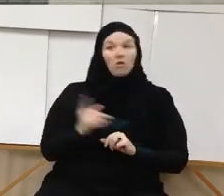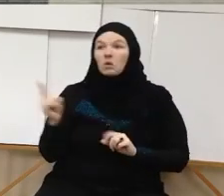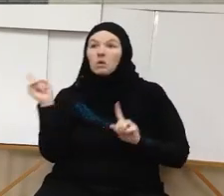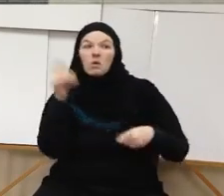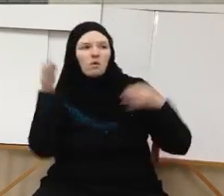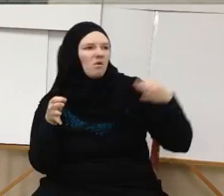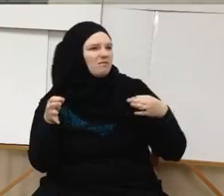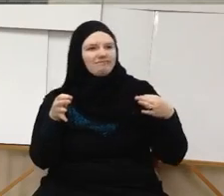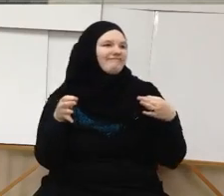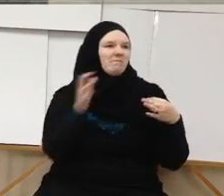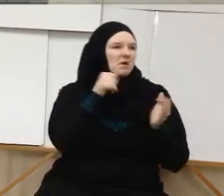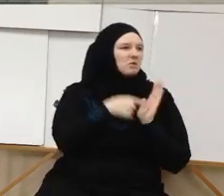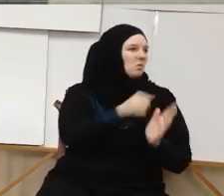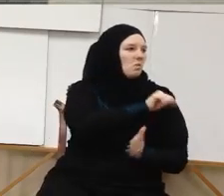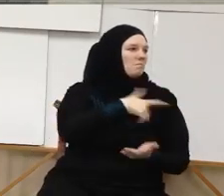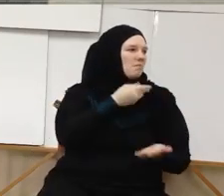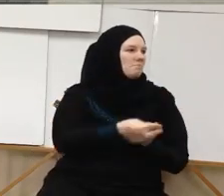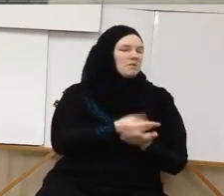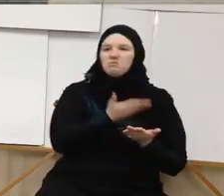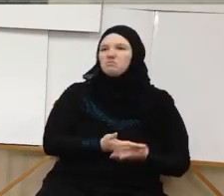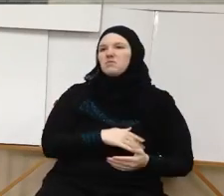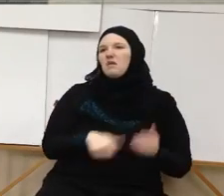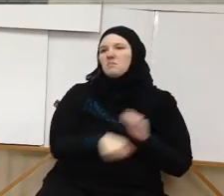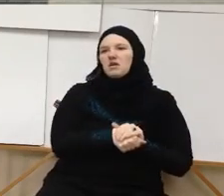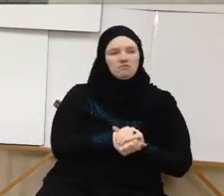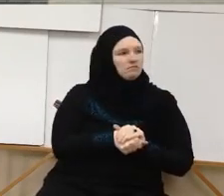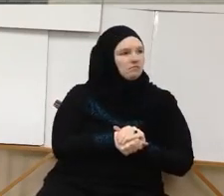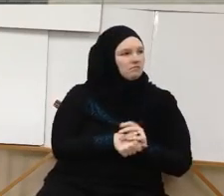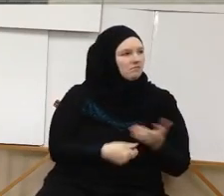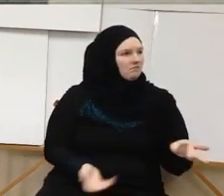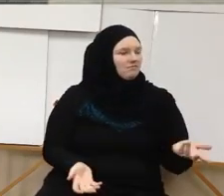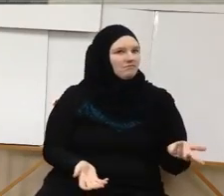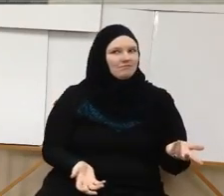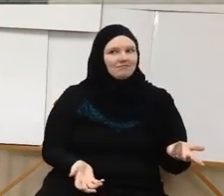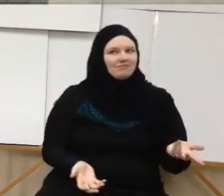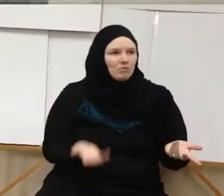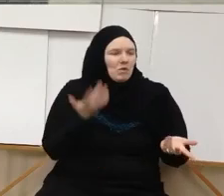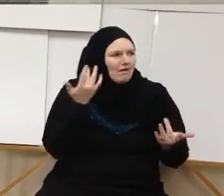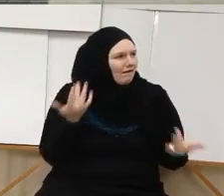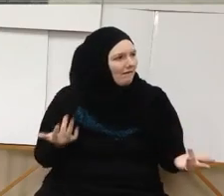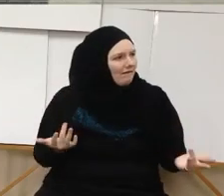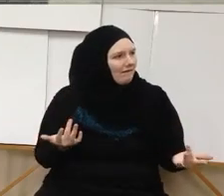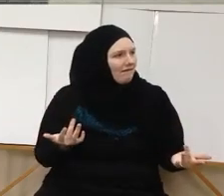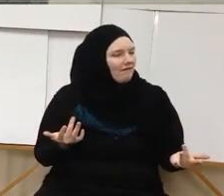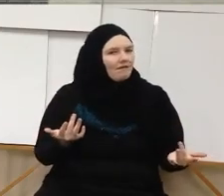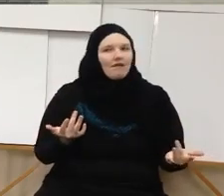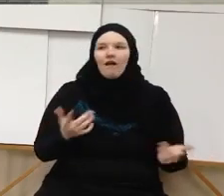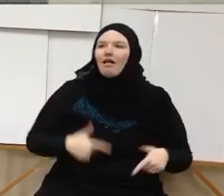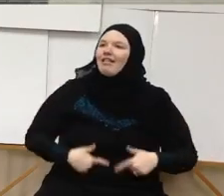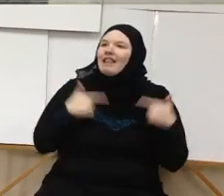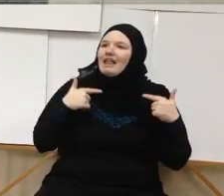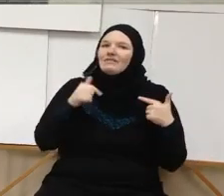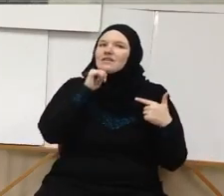I know how to play the game. So life has not become the serious journey that we